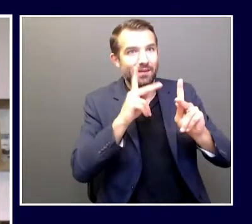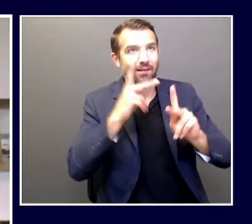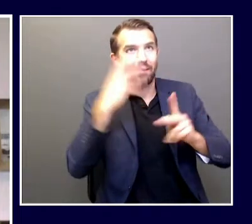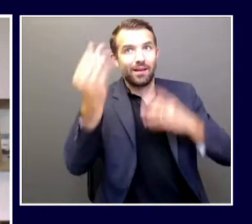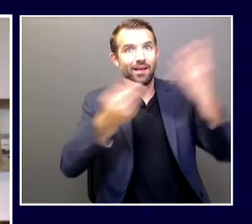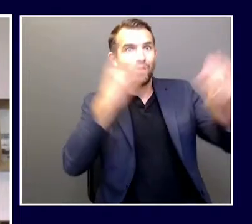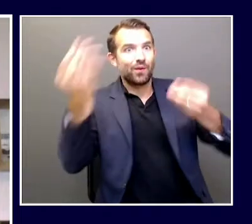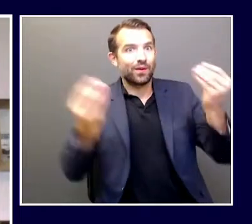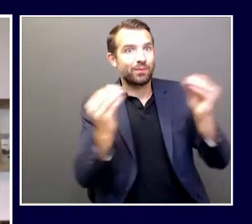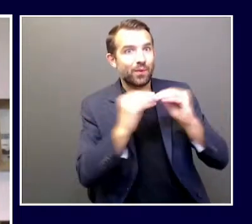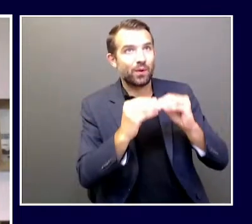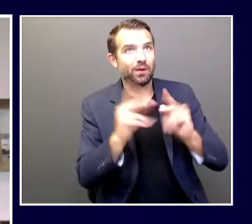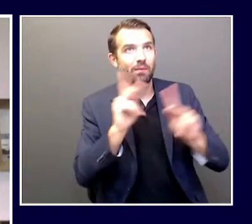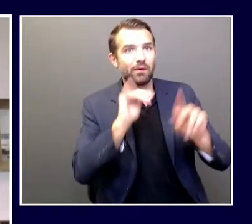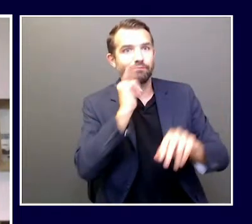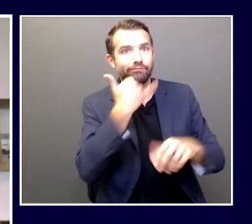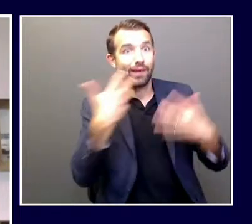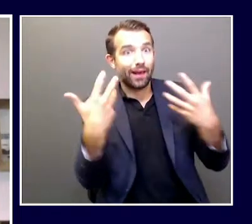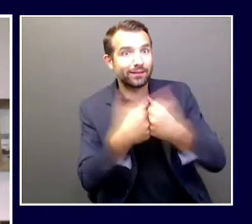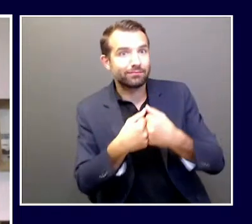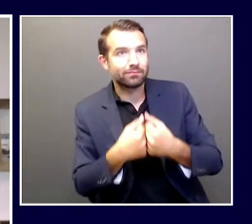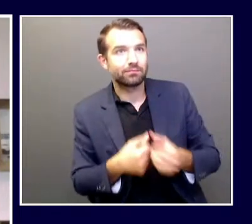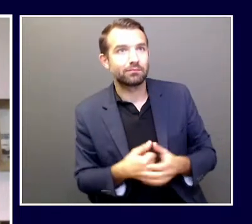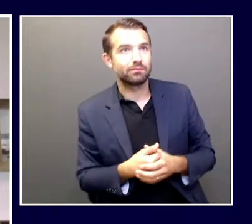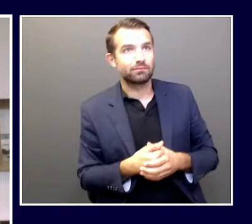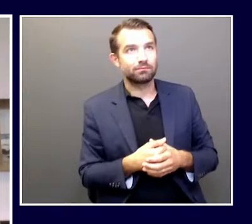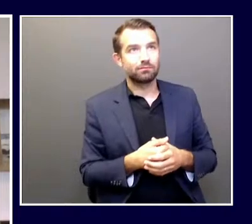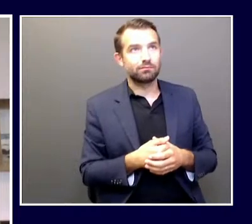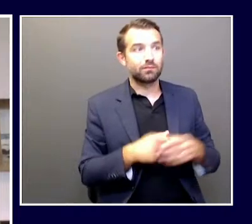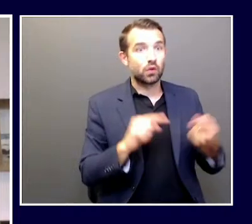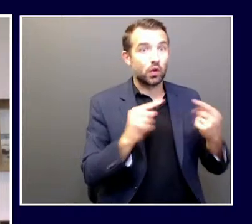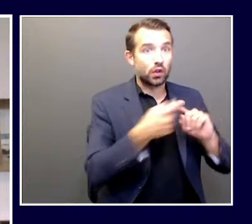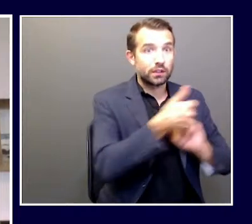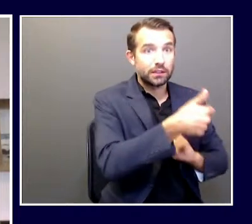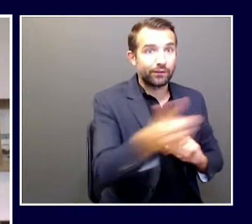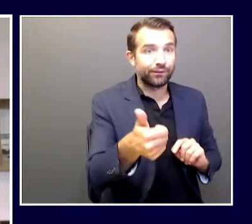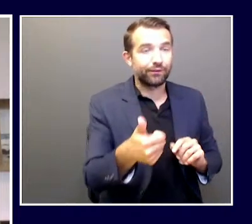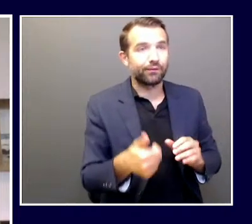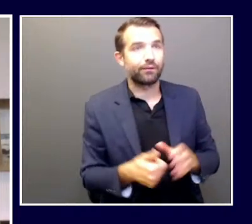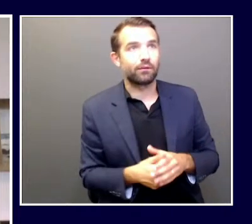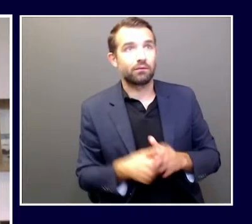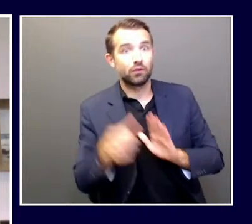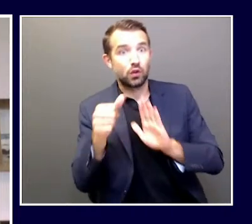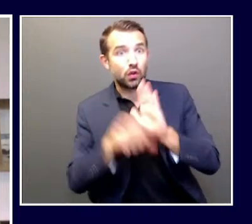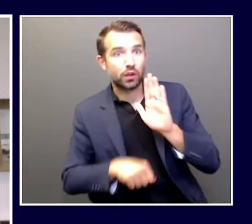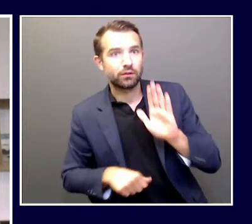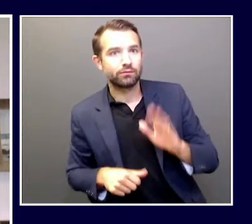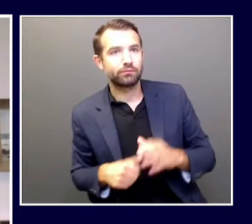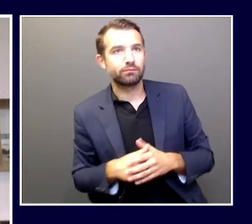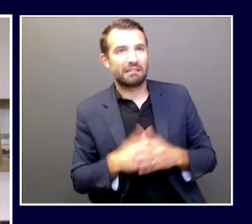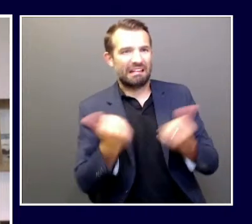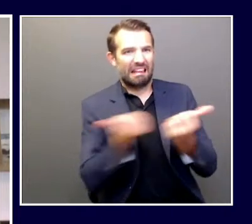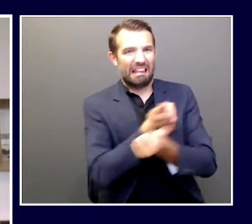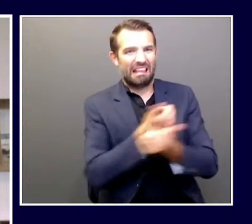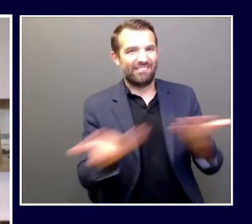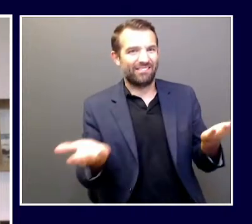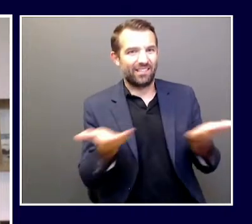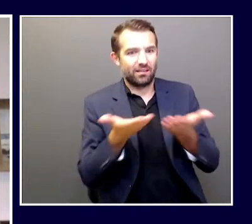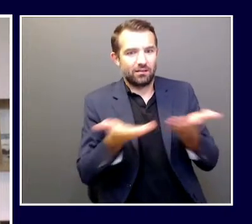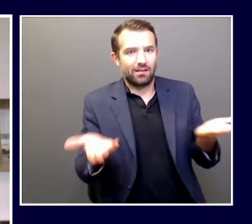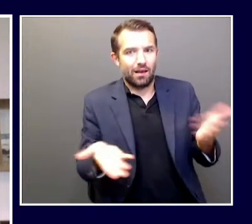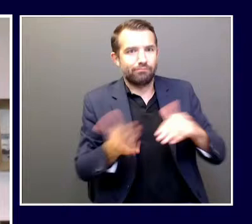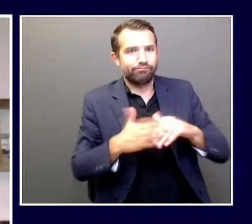other care, more severe hospitalizations, more major surgeries. So healthcare capacity is something that's a concern, and it's